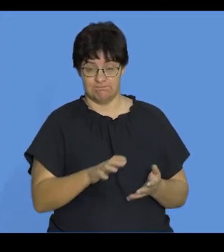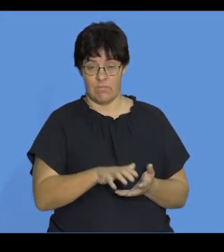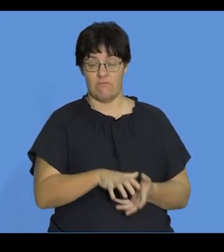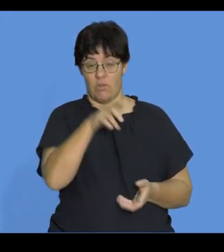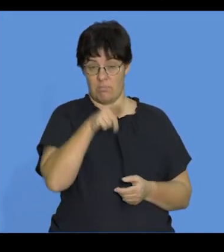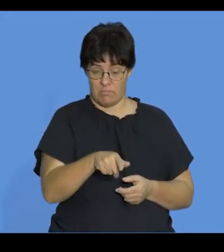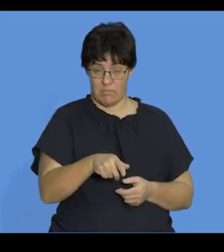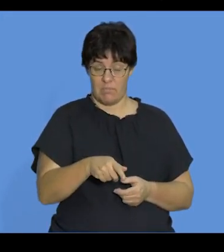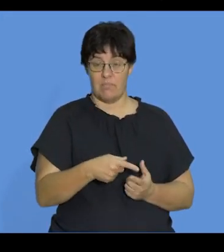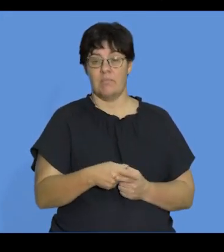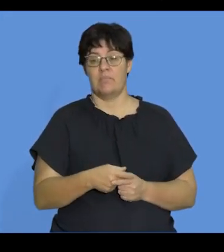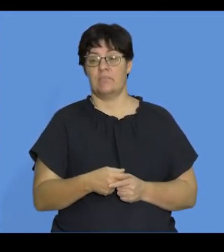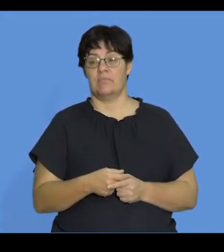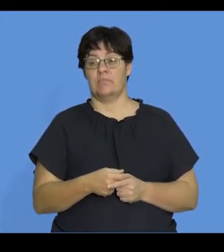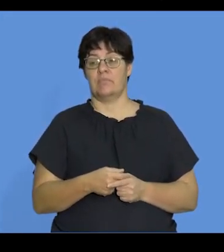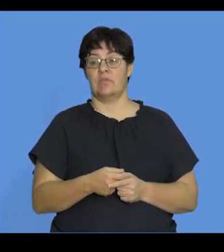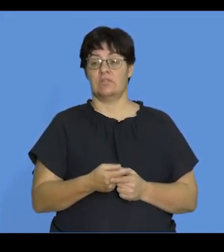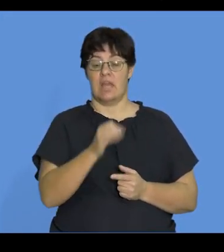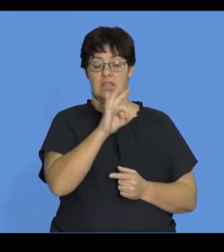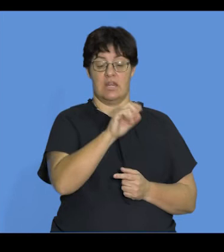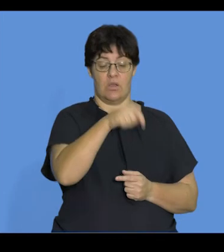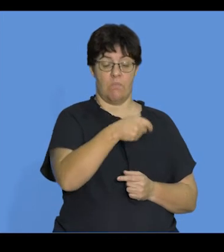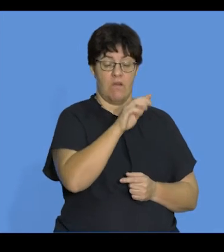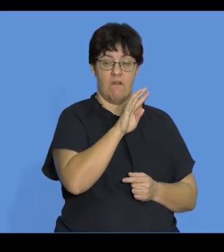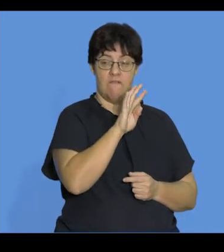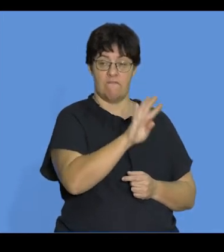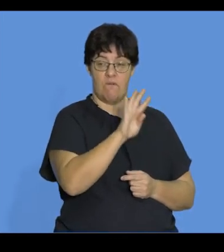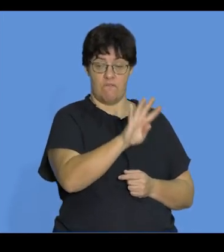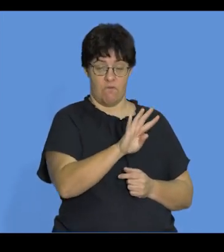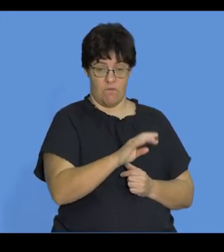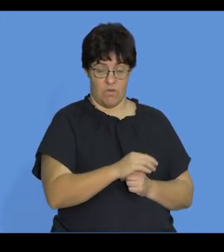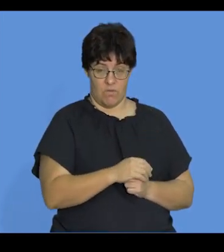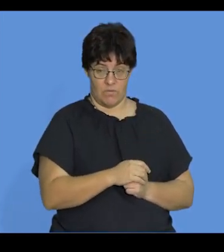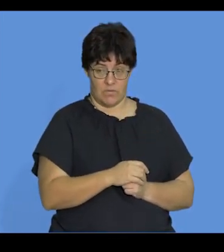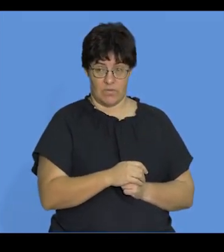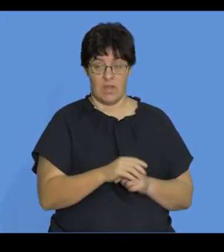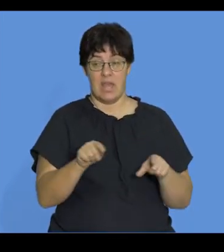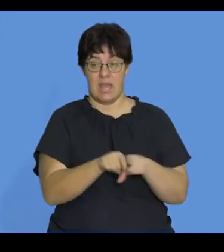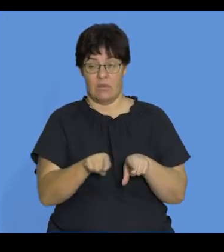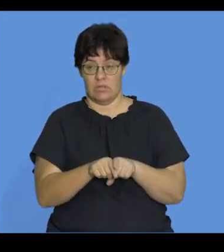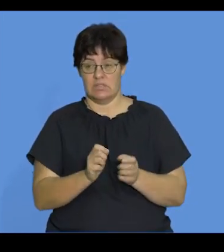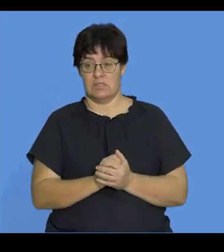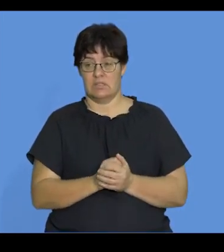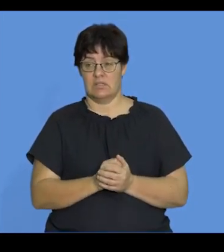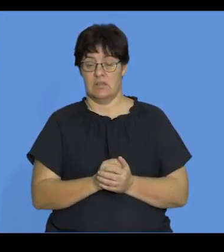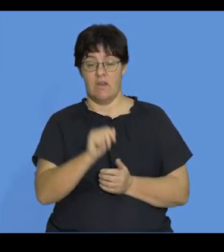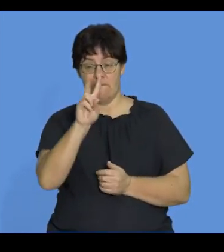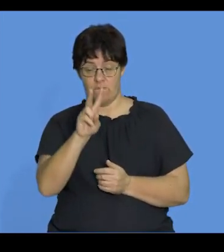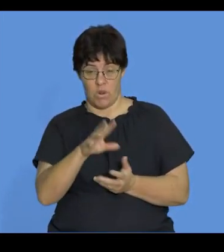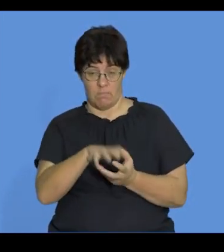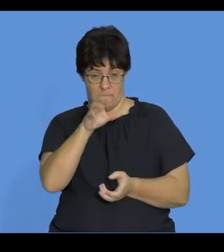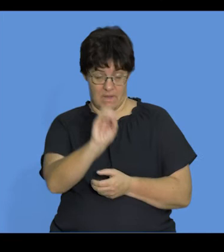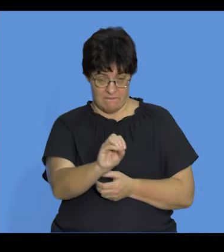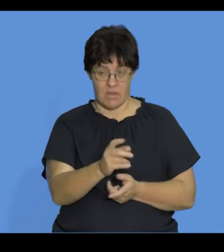volume of hydrogen gas, we'll then say 3.44 moles is equals to the volume that it will